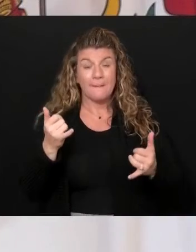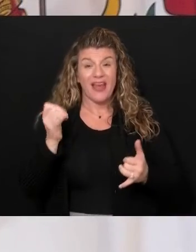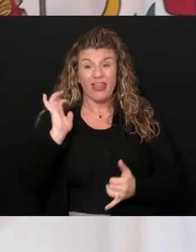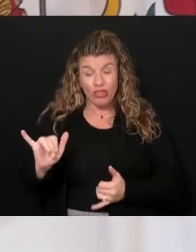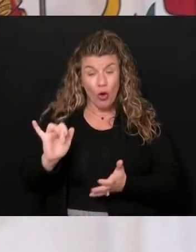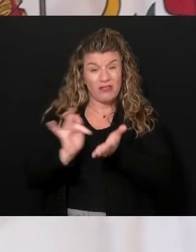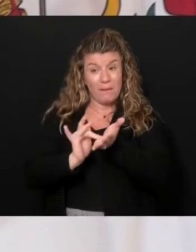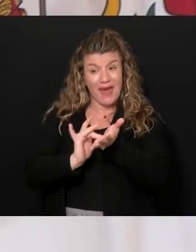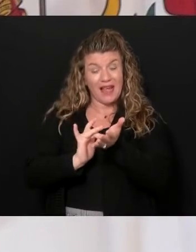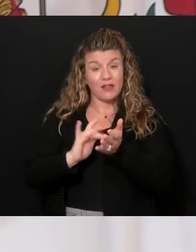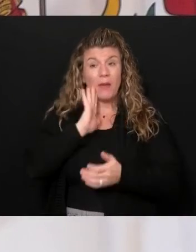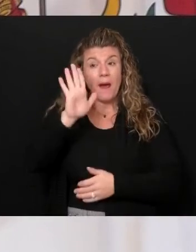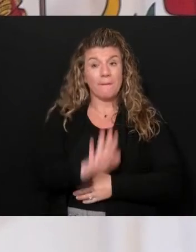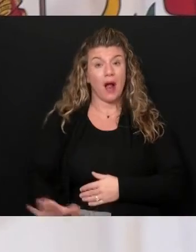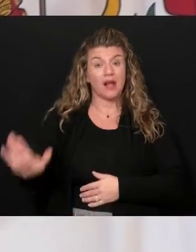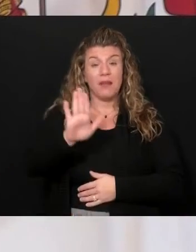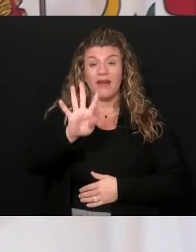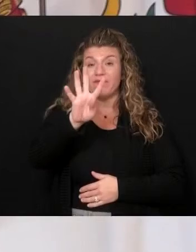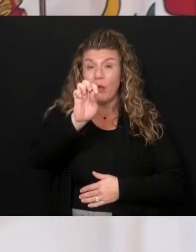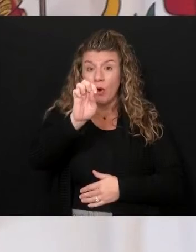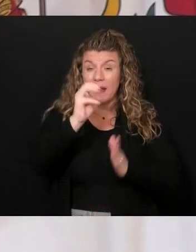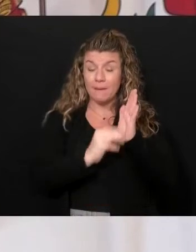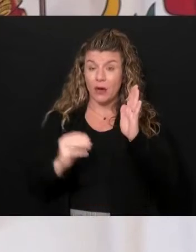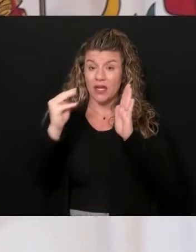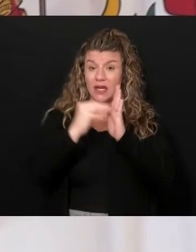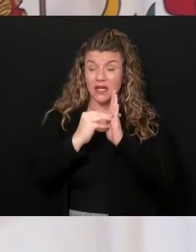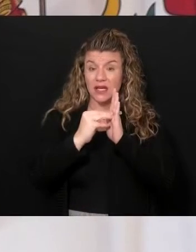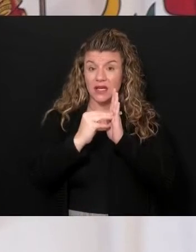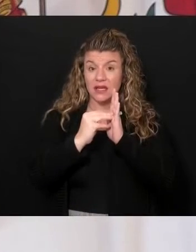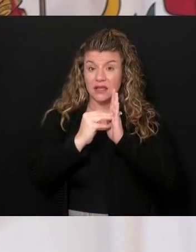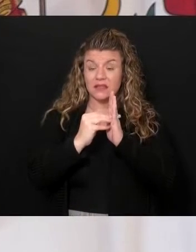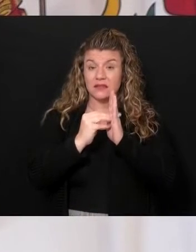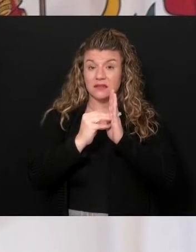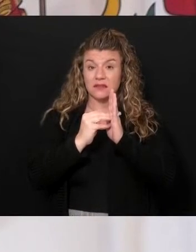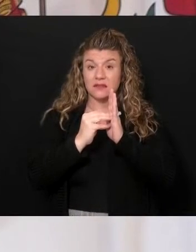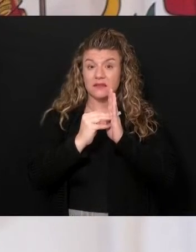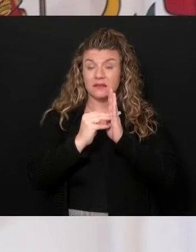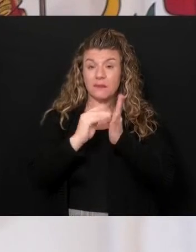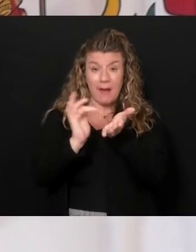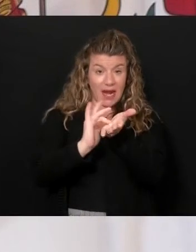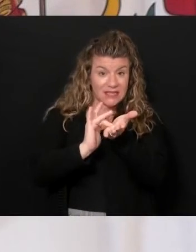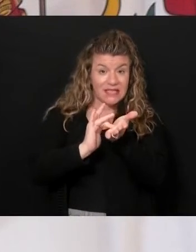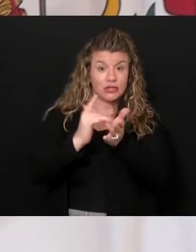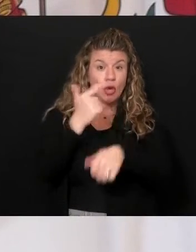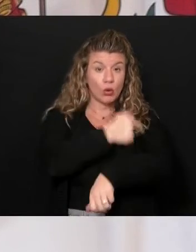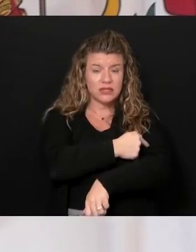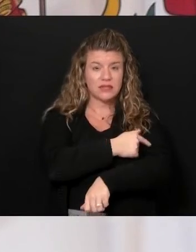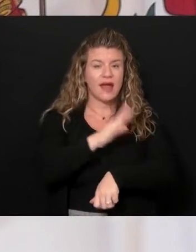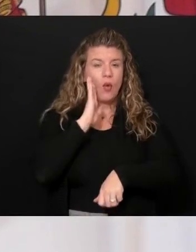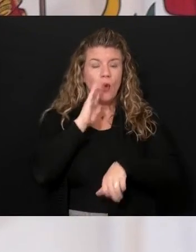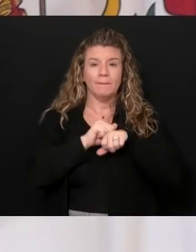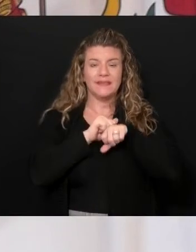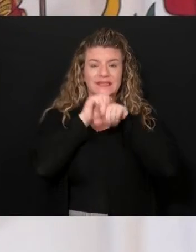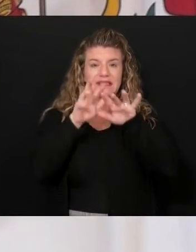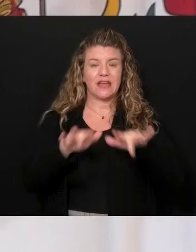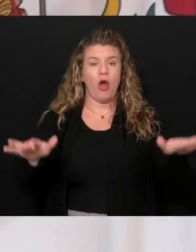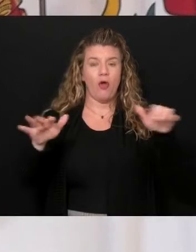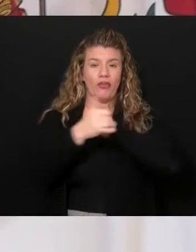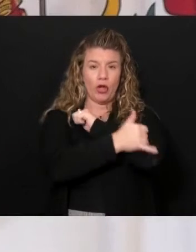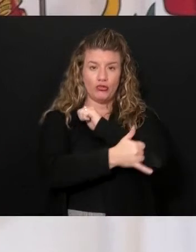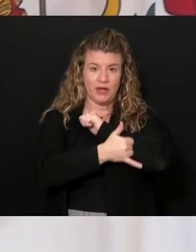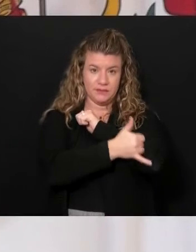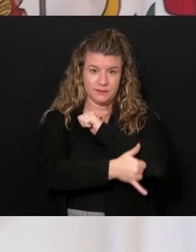there's approximately 40 million doses that will go out across our country and